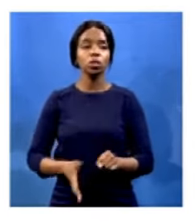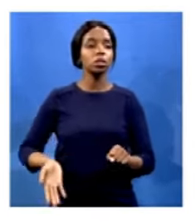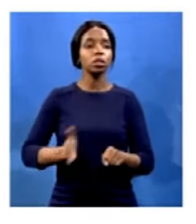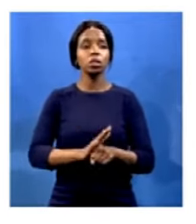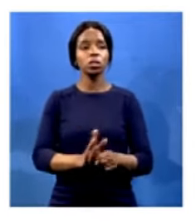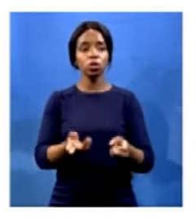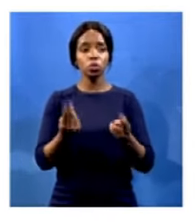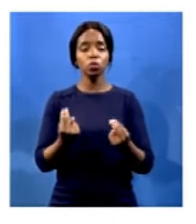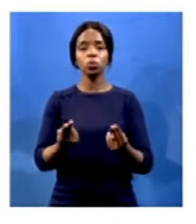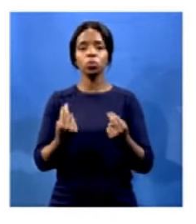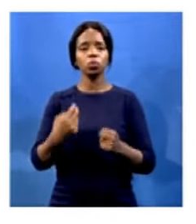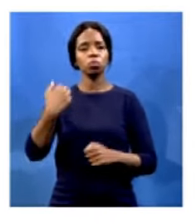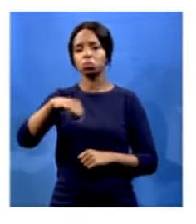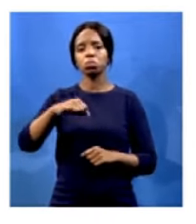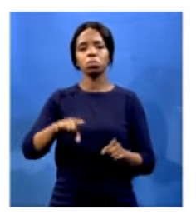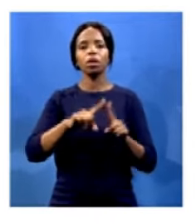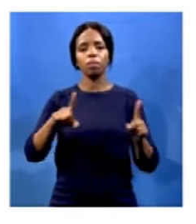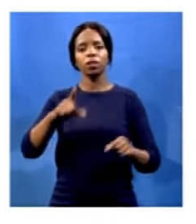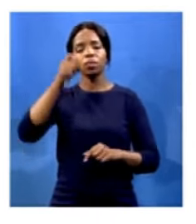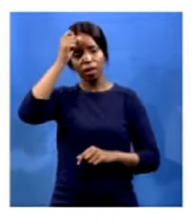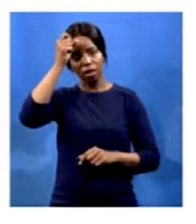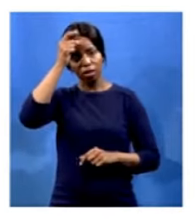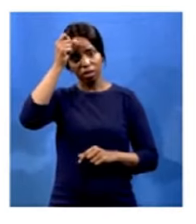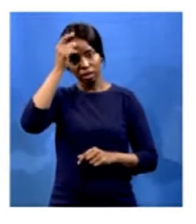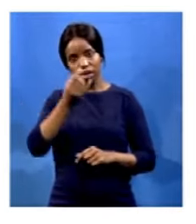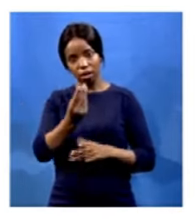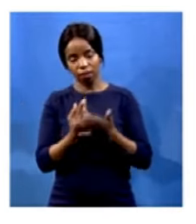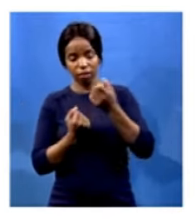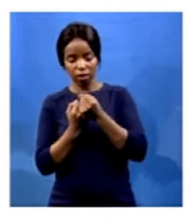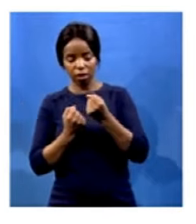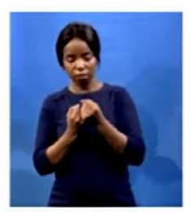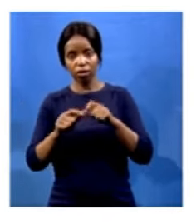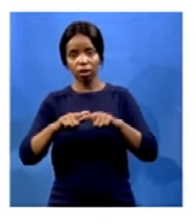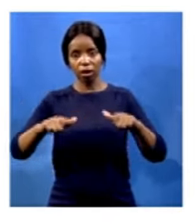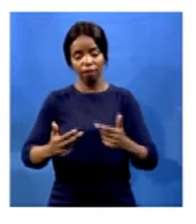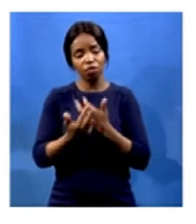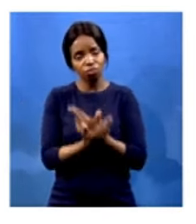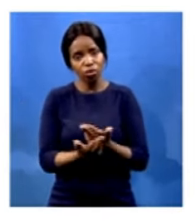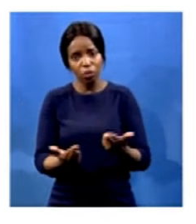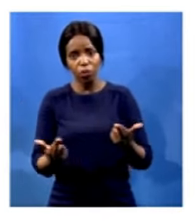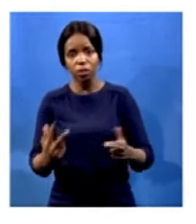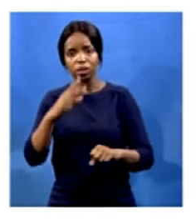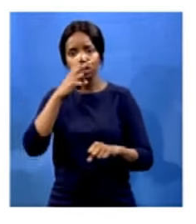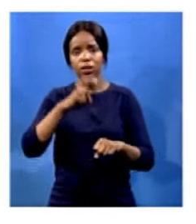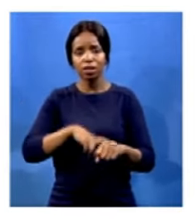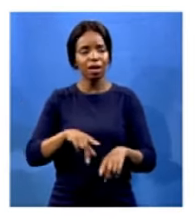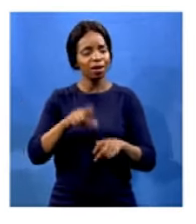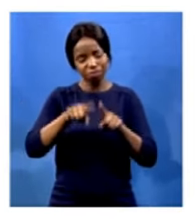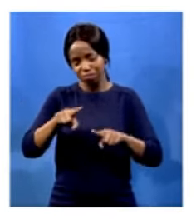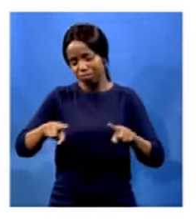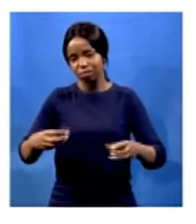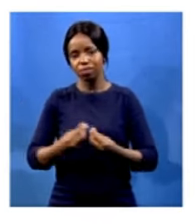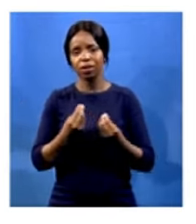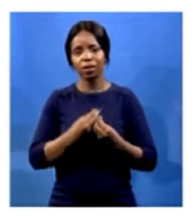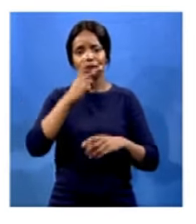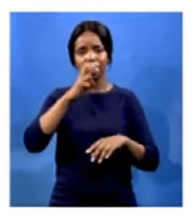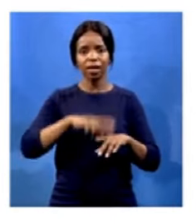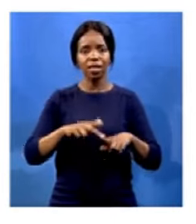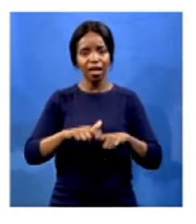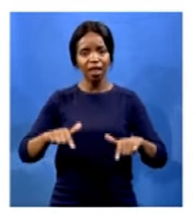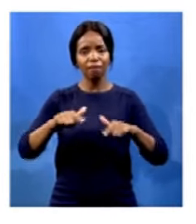level, the resources required and everything else are at a different level. Hence, we are making sure that we provide the support that is